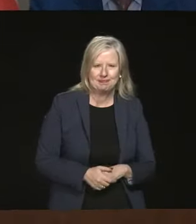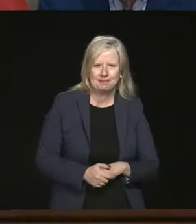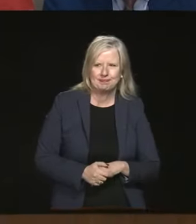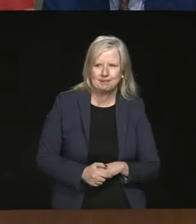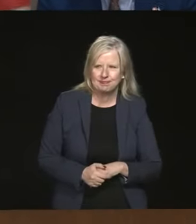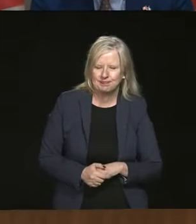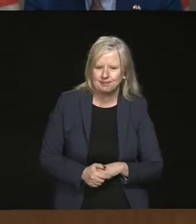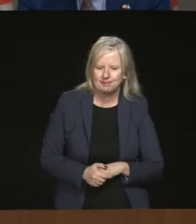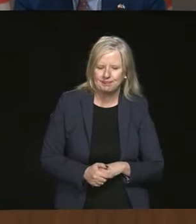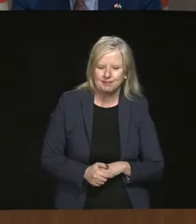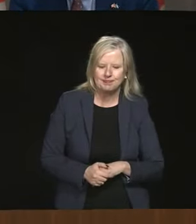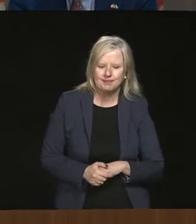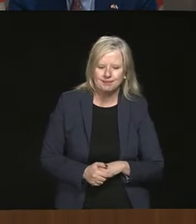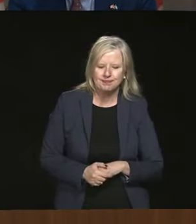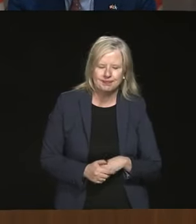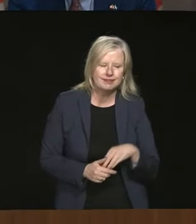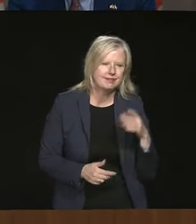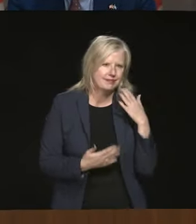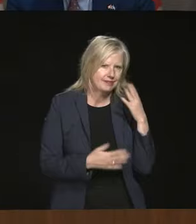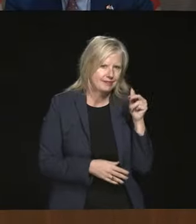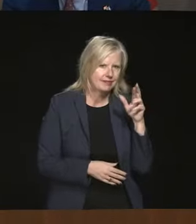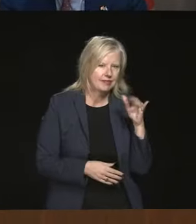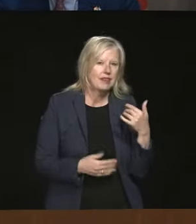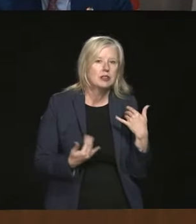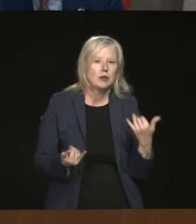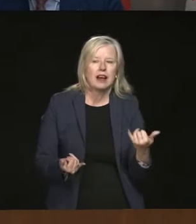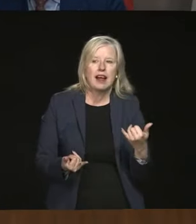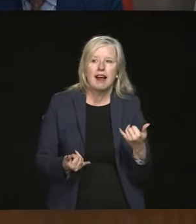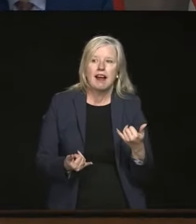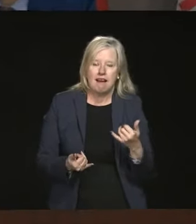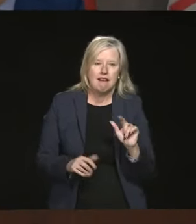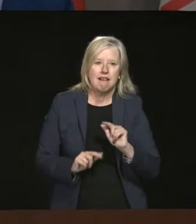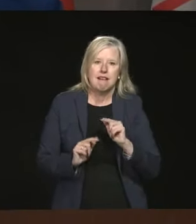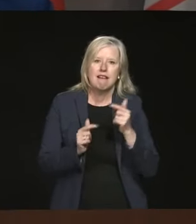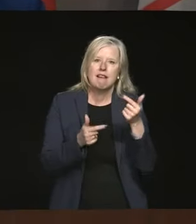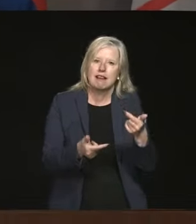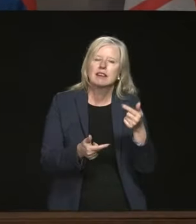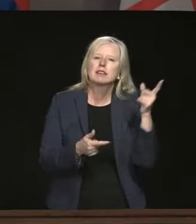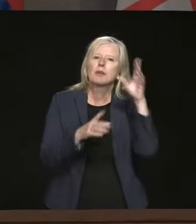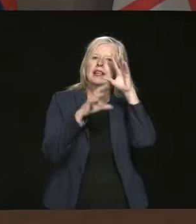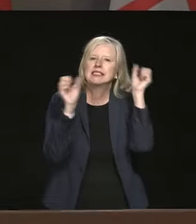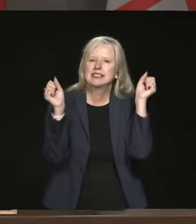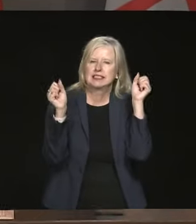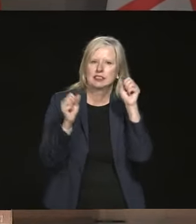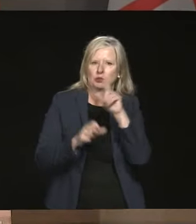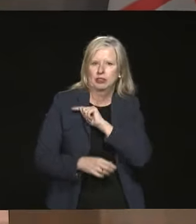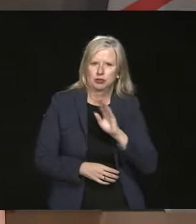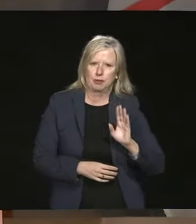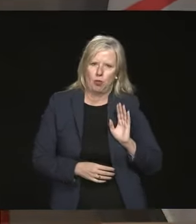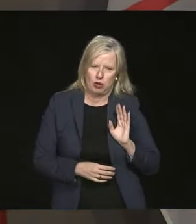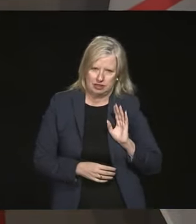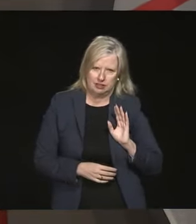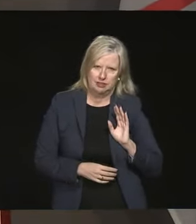Et maintenant, je donne la parole au président du Conseil du Trésor. To the President of the Treasury Board, Jean-Yves Duclos. Merci, Christia, et bonjour tout le Thank monde. you,